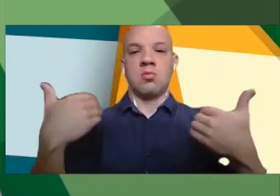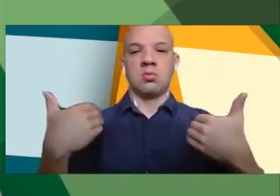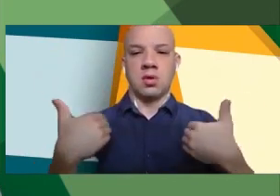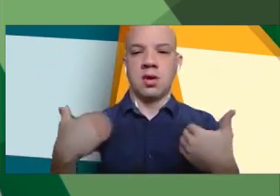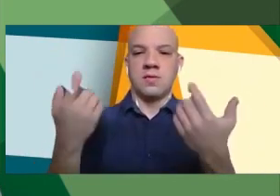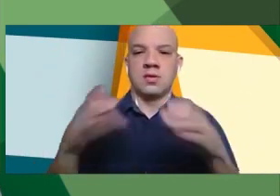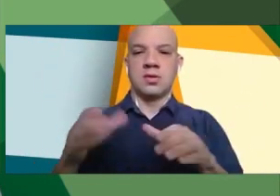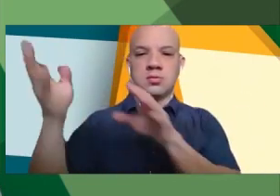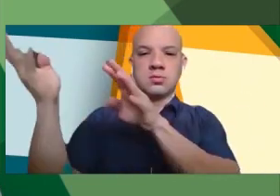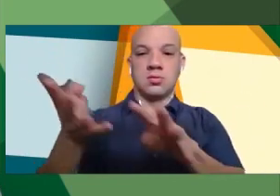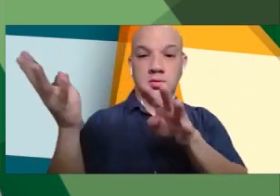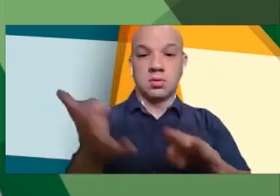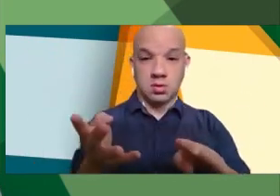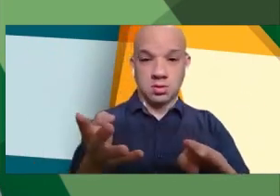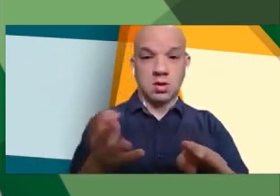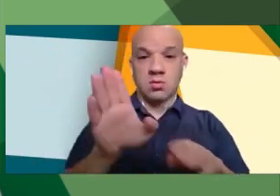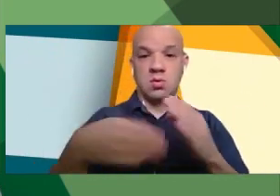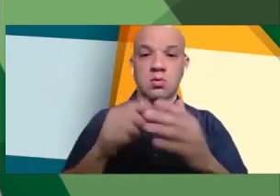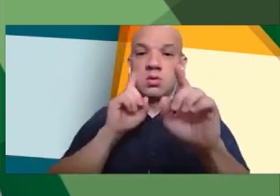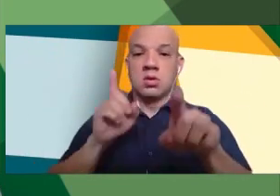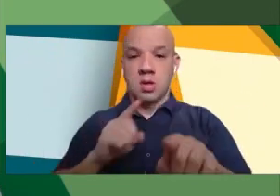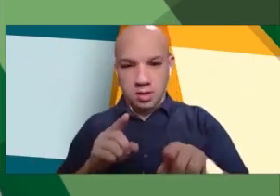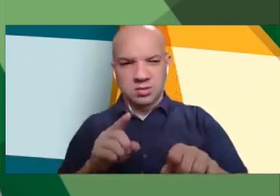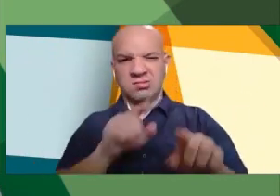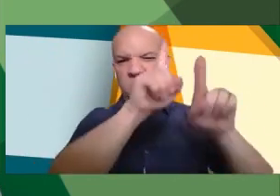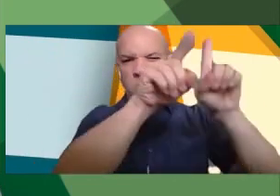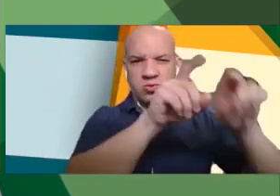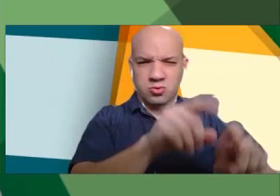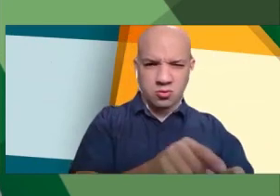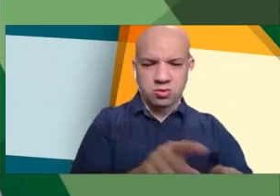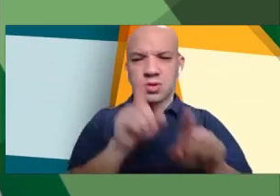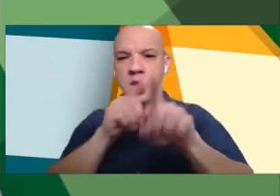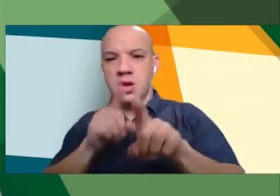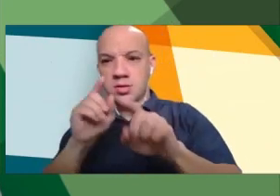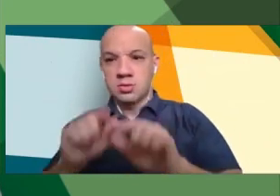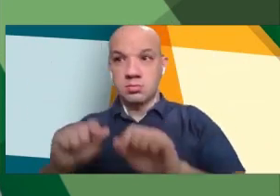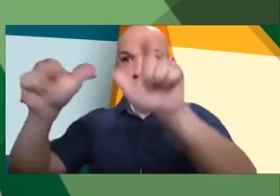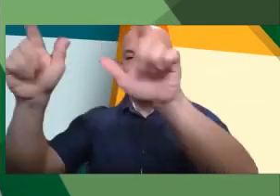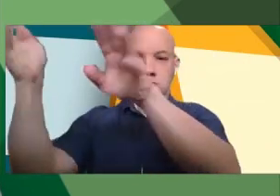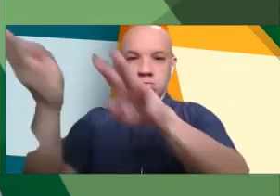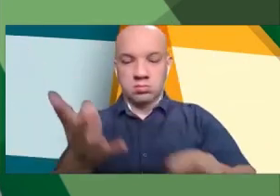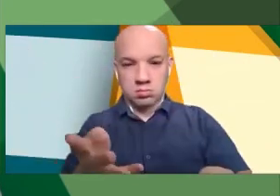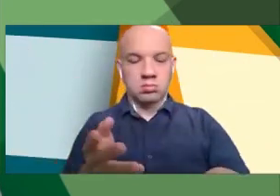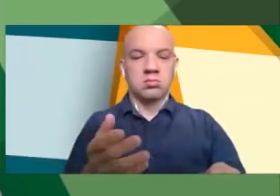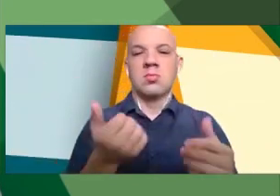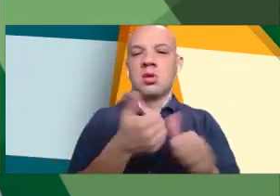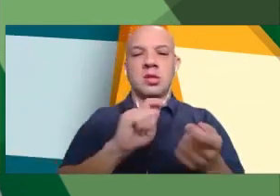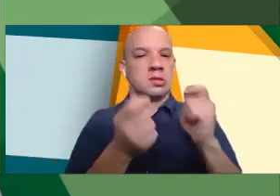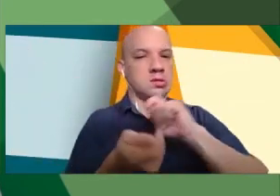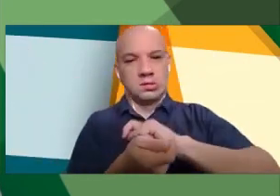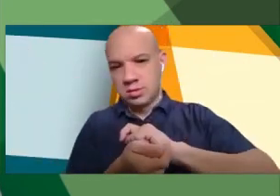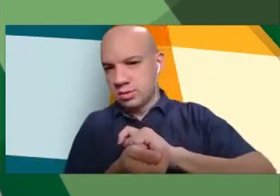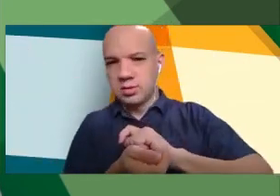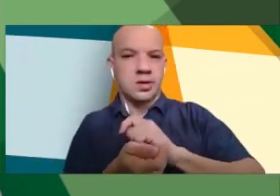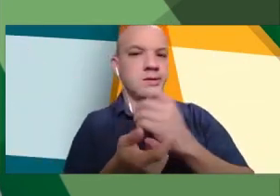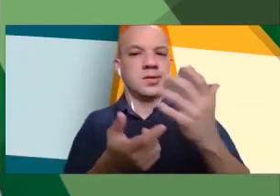download the answers to those questions and any other changes or modifications